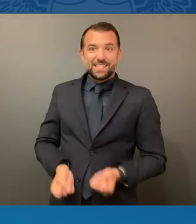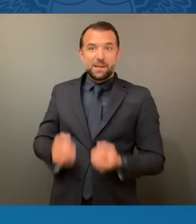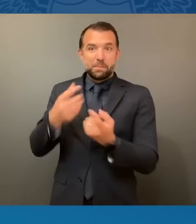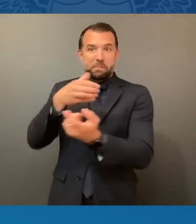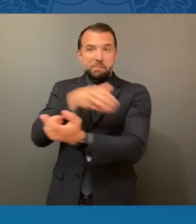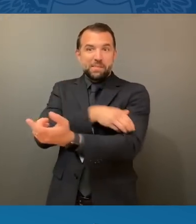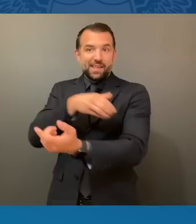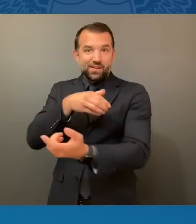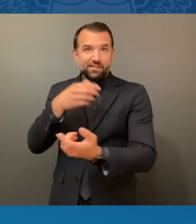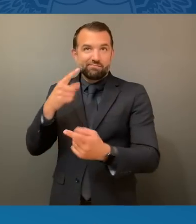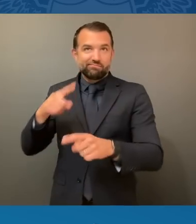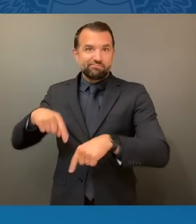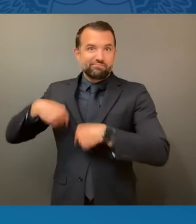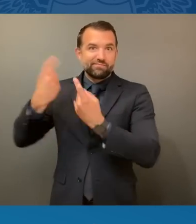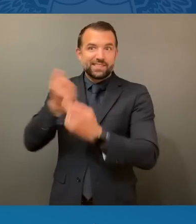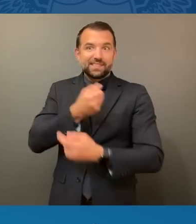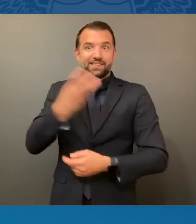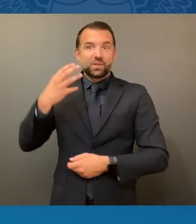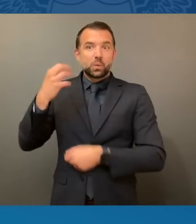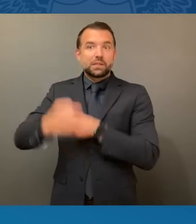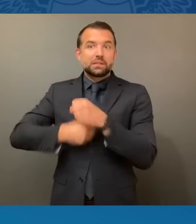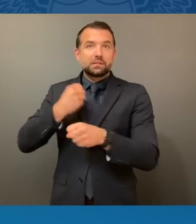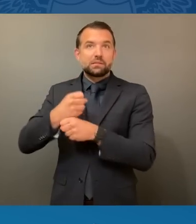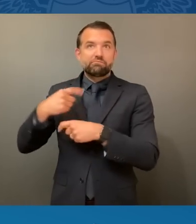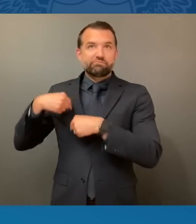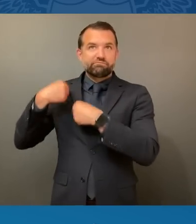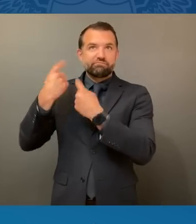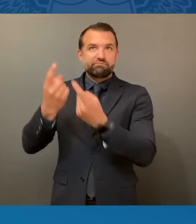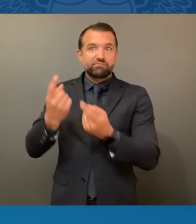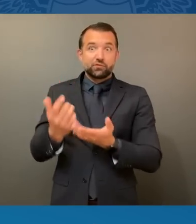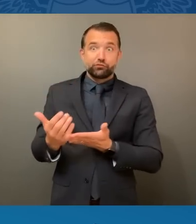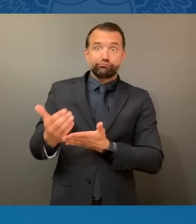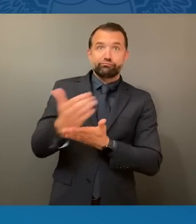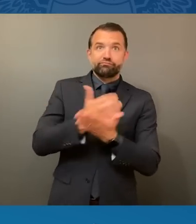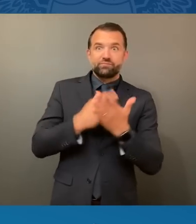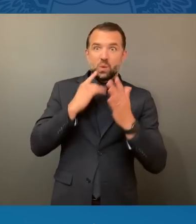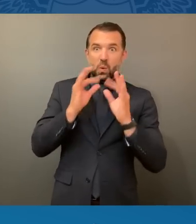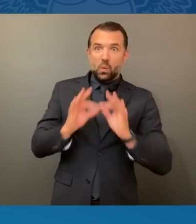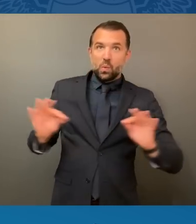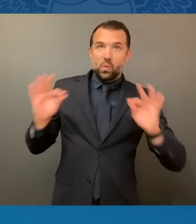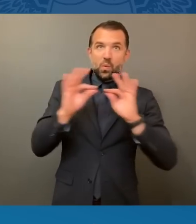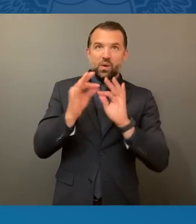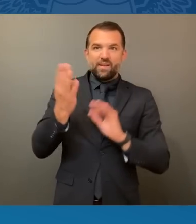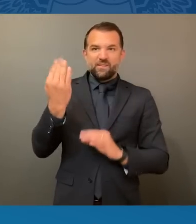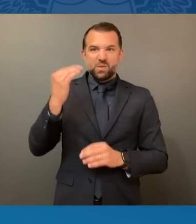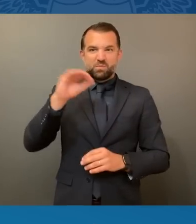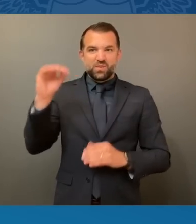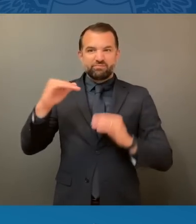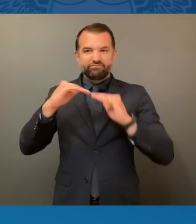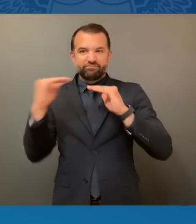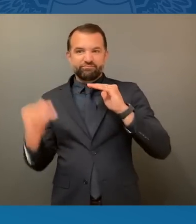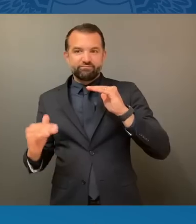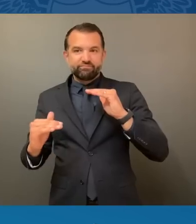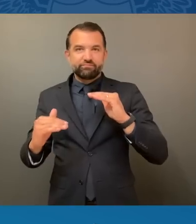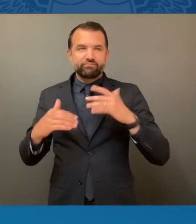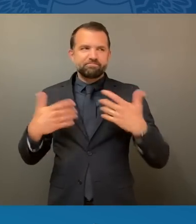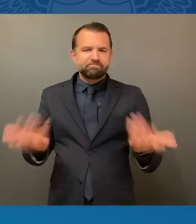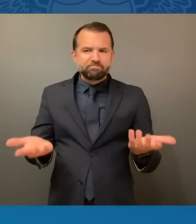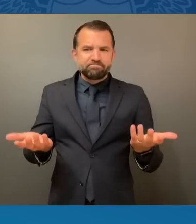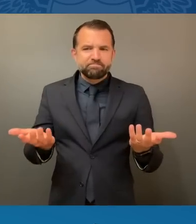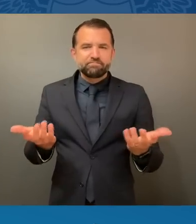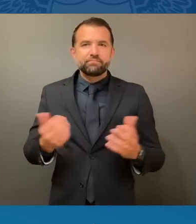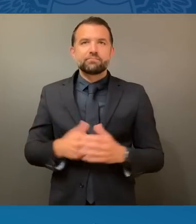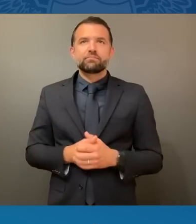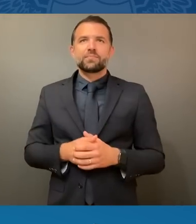have gone down 14%. So we have to continue this dialogue in talking about the